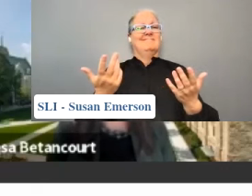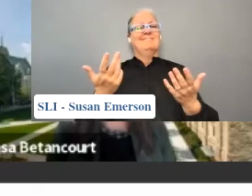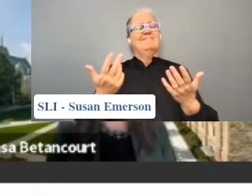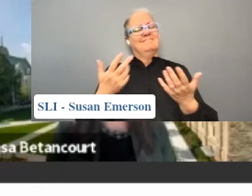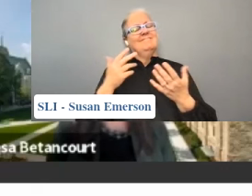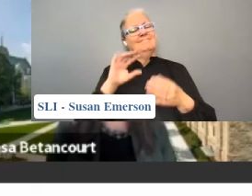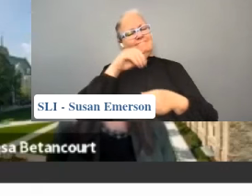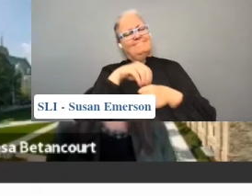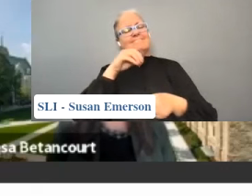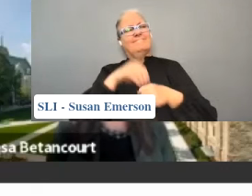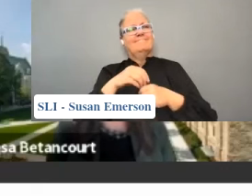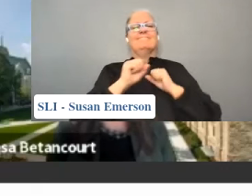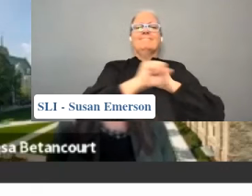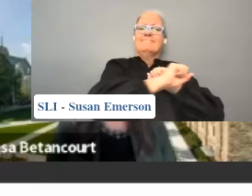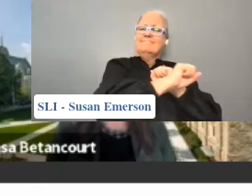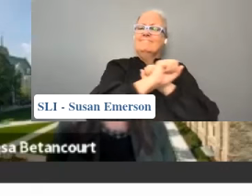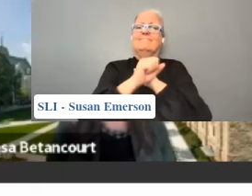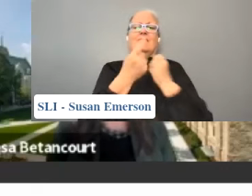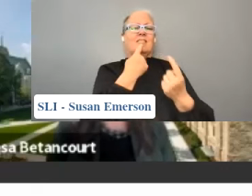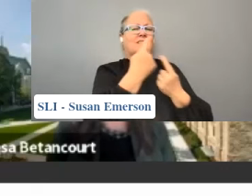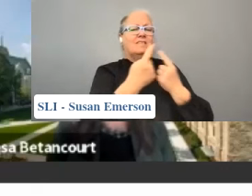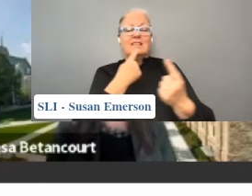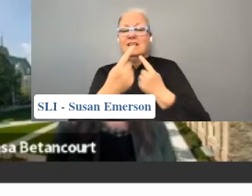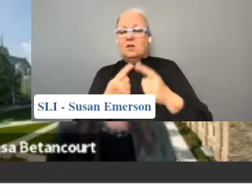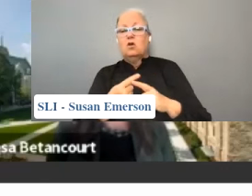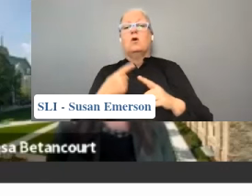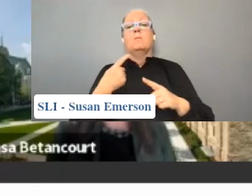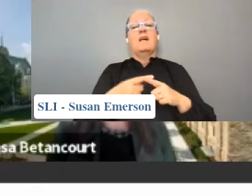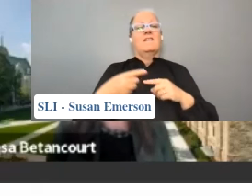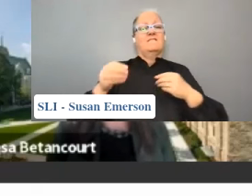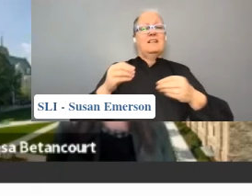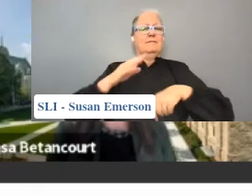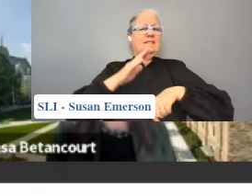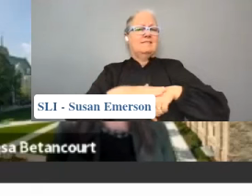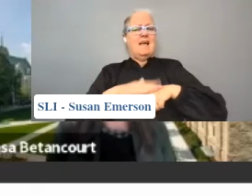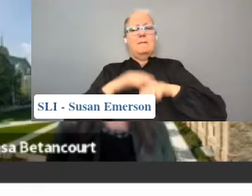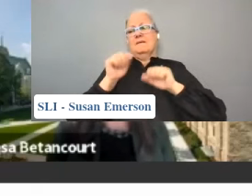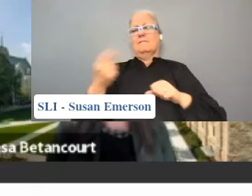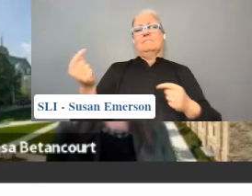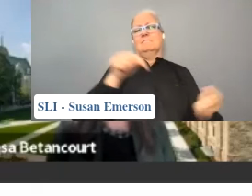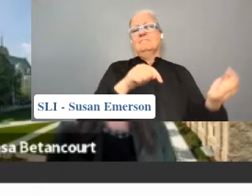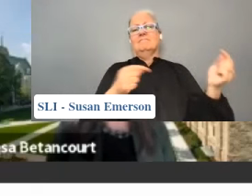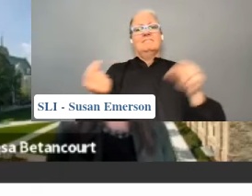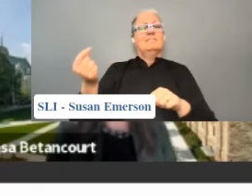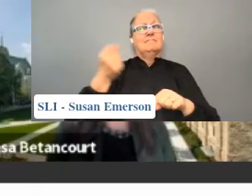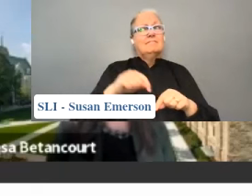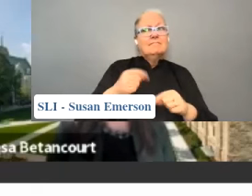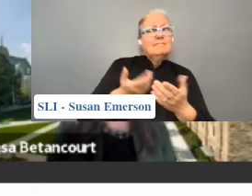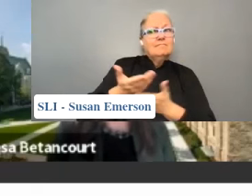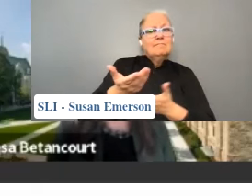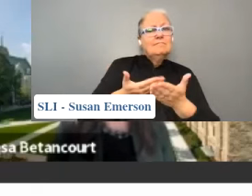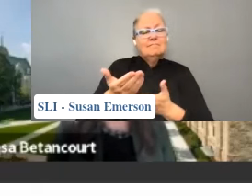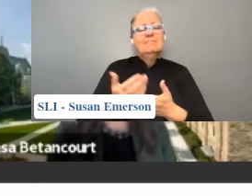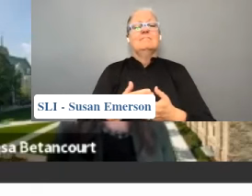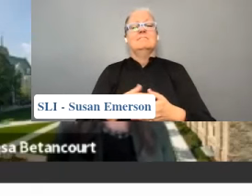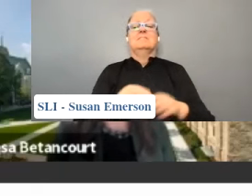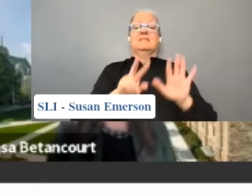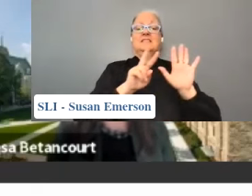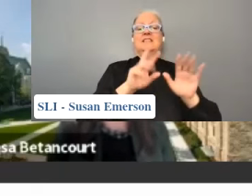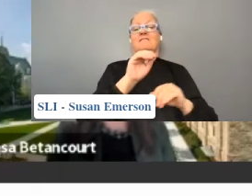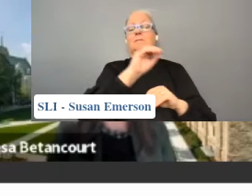of emphasis on flexible scheduling as to when we show up. With these techniques, we've been able to engage 70% of males in our